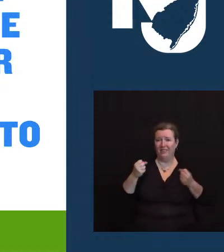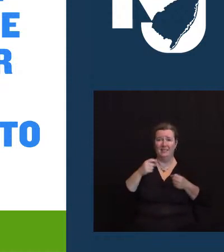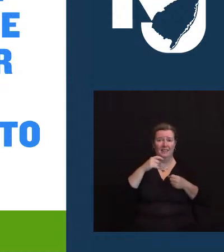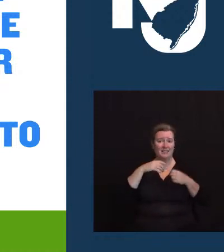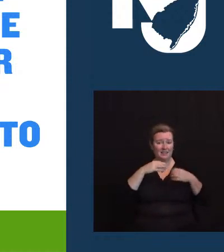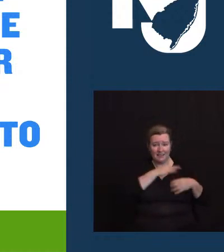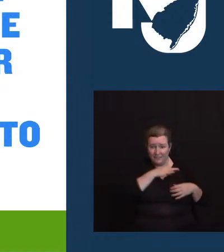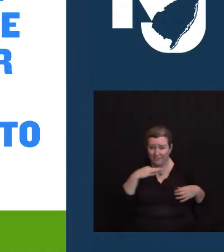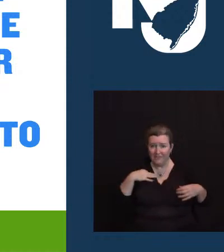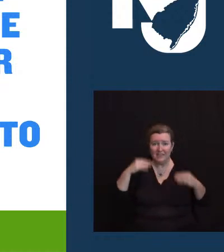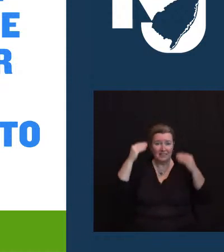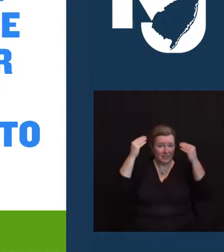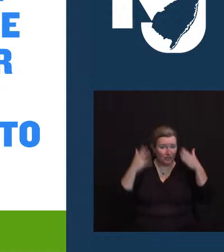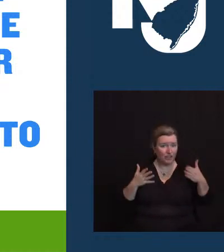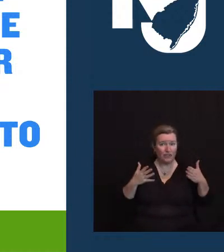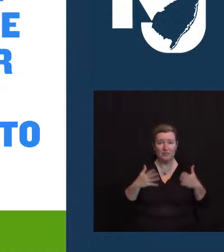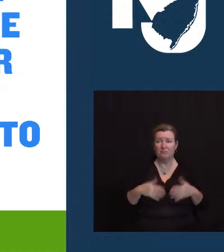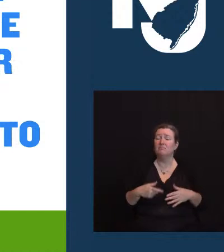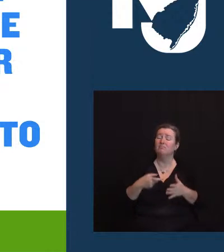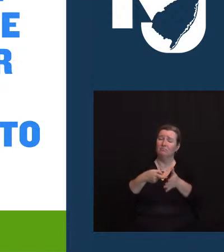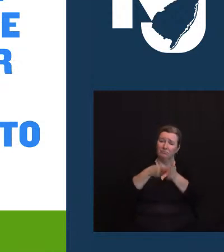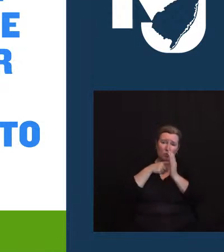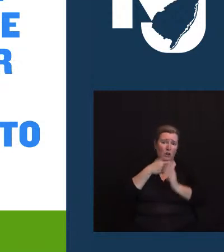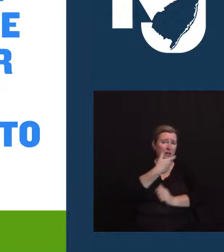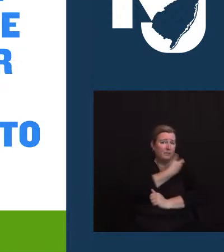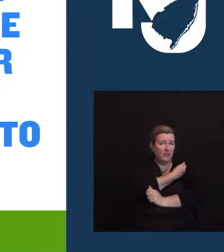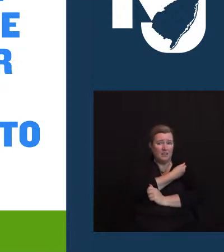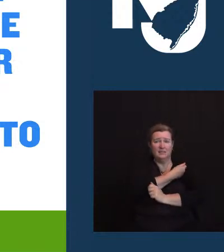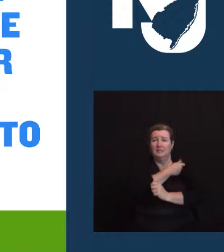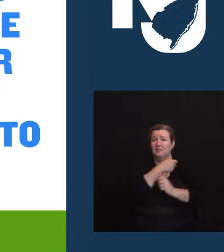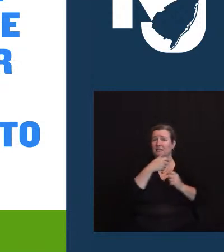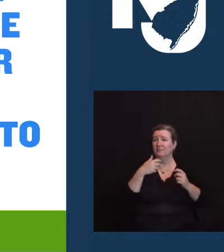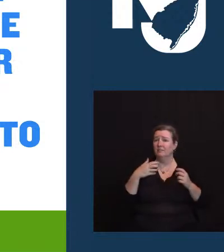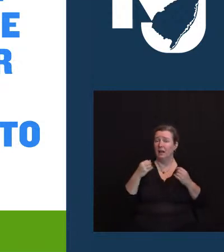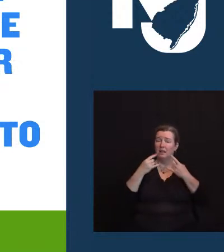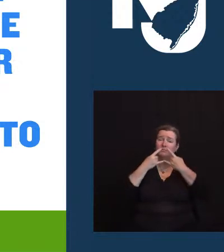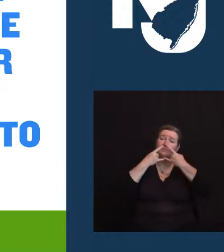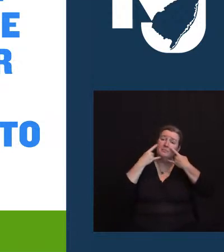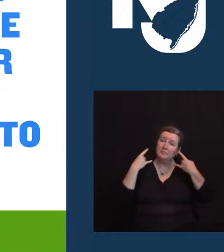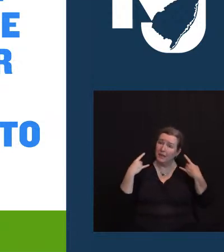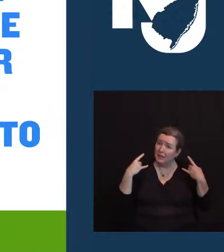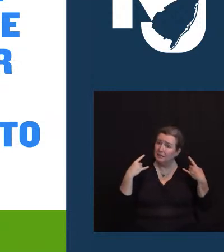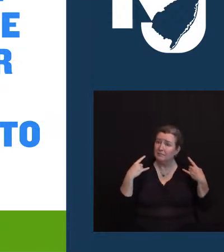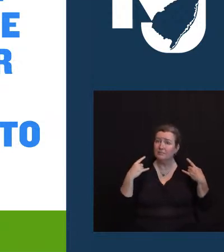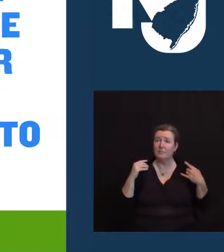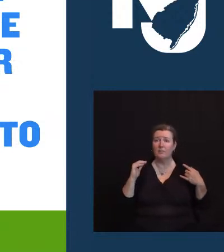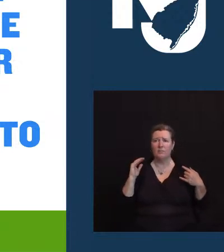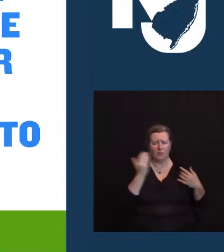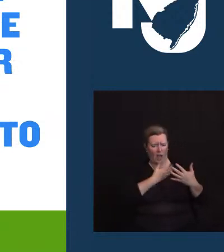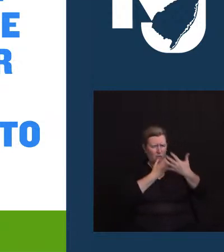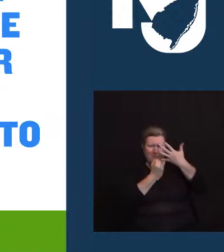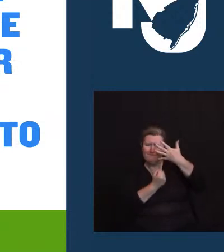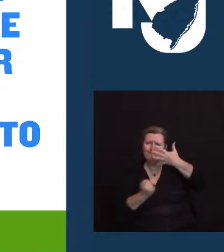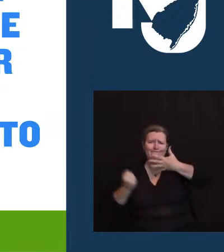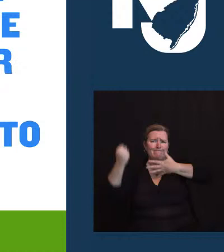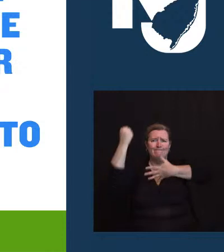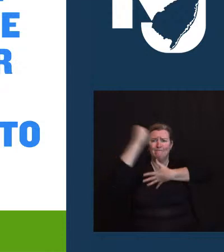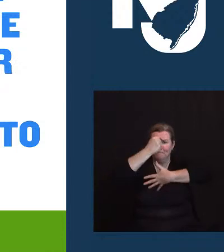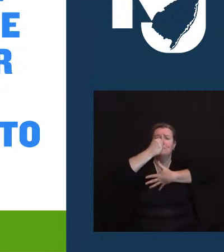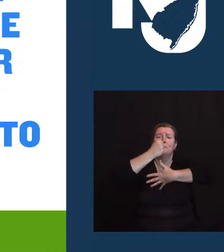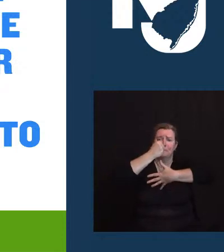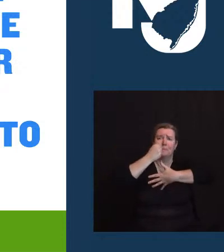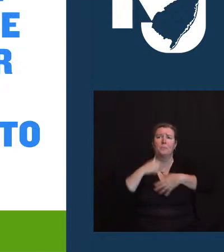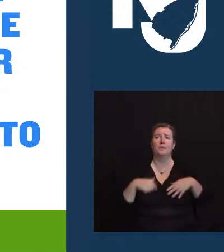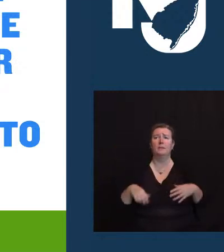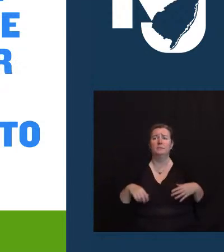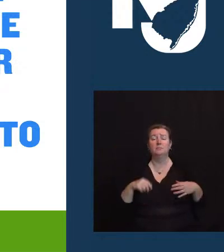and staff, along with a layered approach to safety, is our top priority for starting the year. And remember,